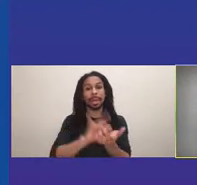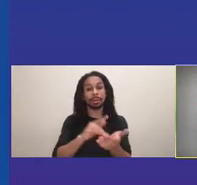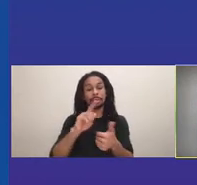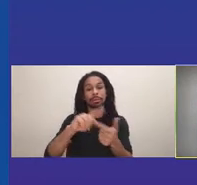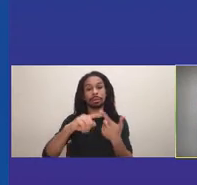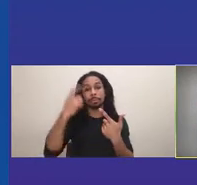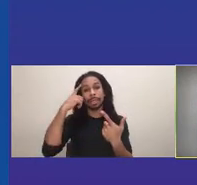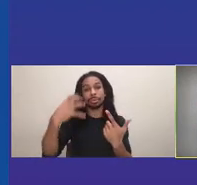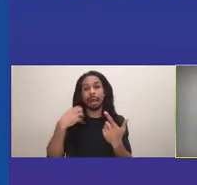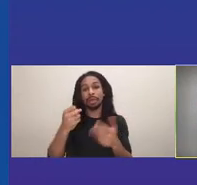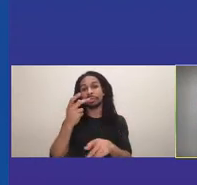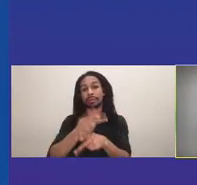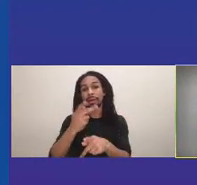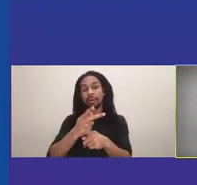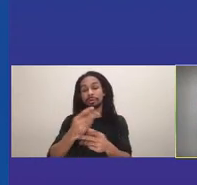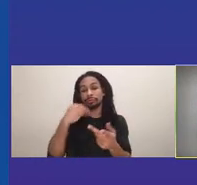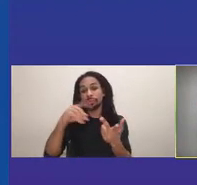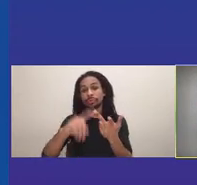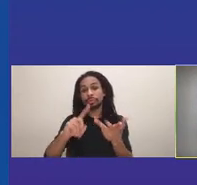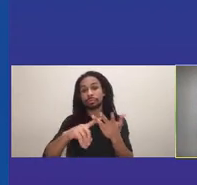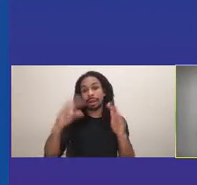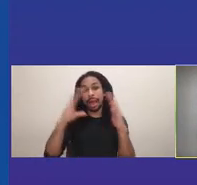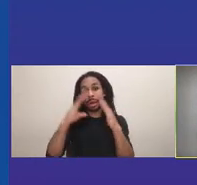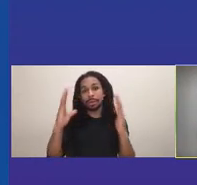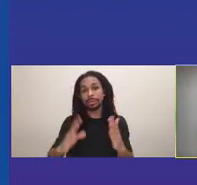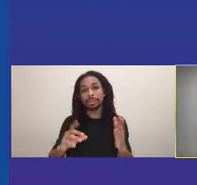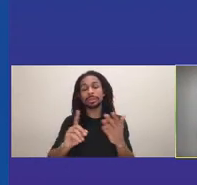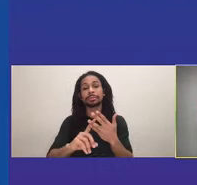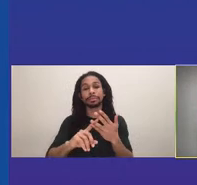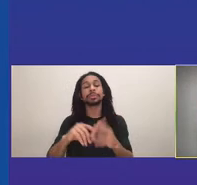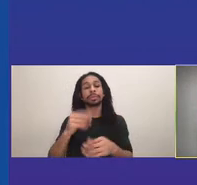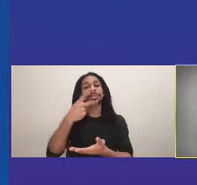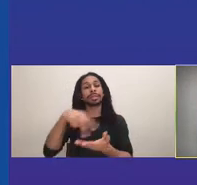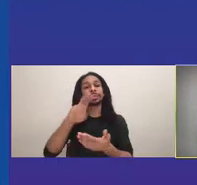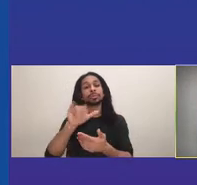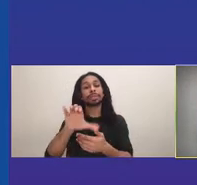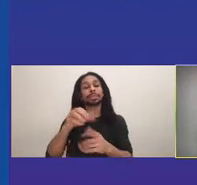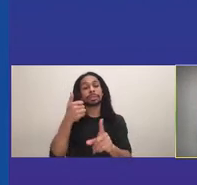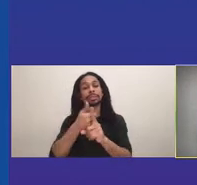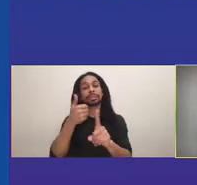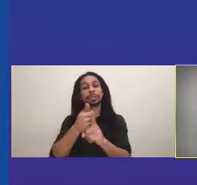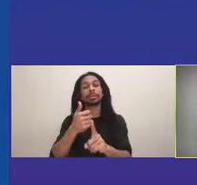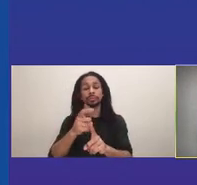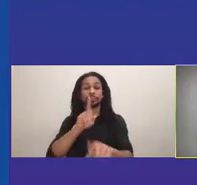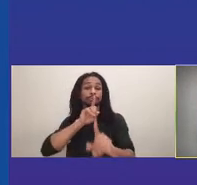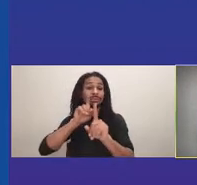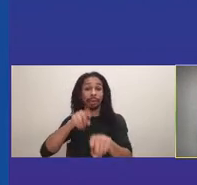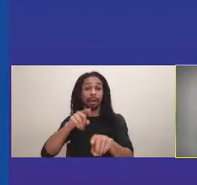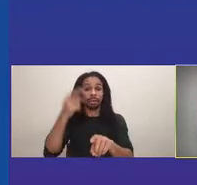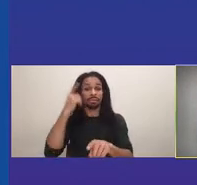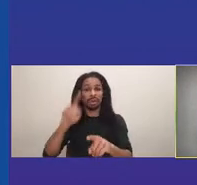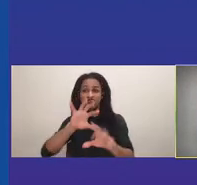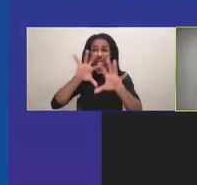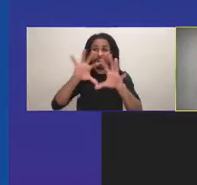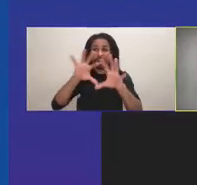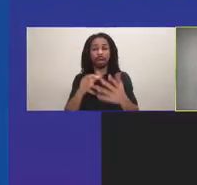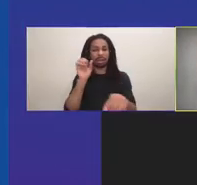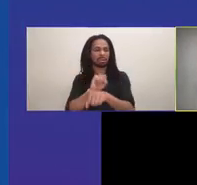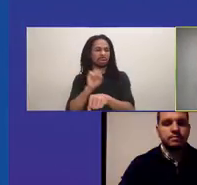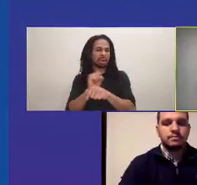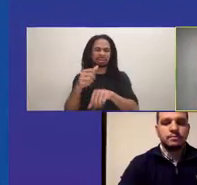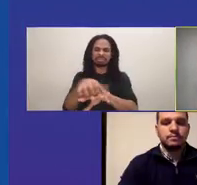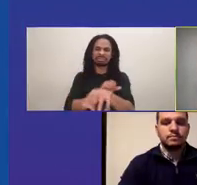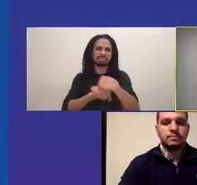health care, food, and housing. Dance NYC, in response to all of this, worked quickly to assess